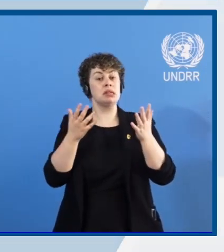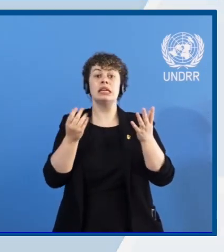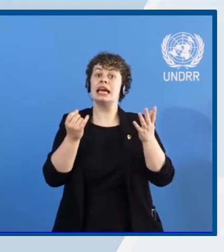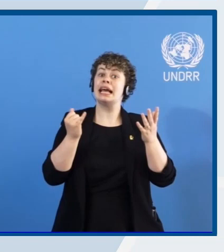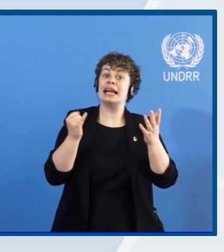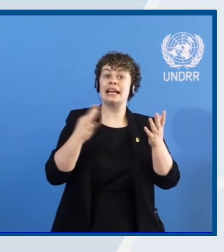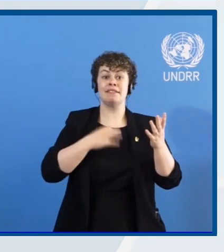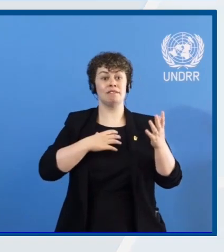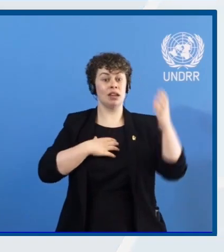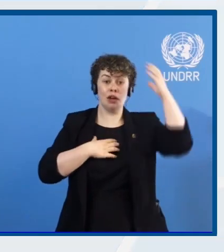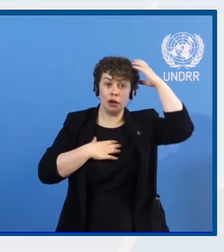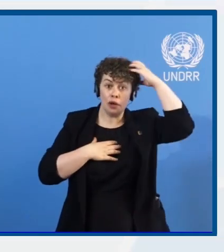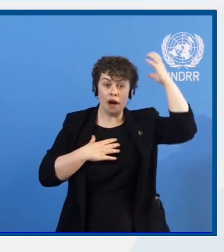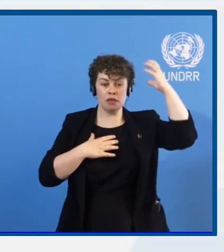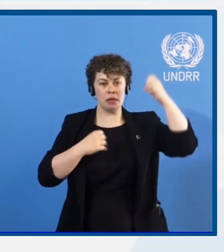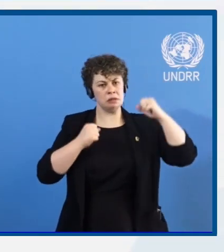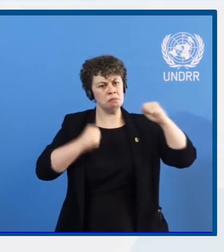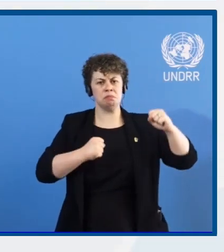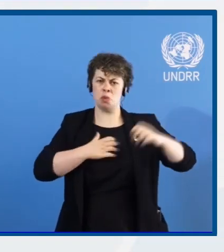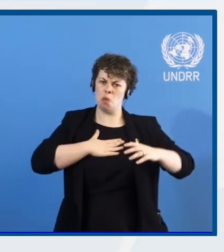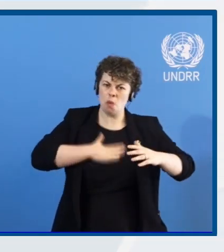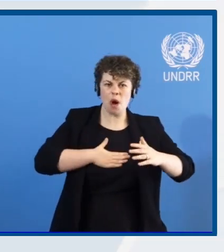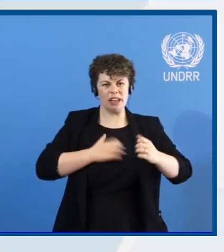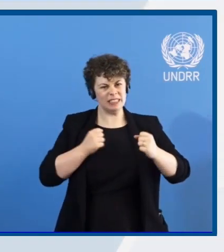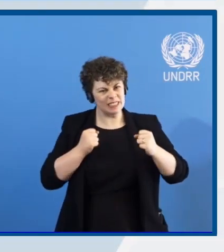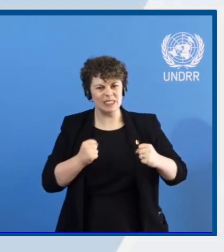requires quite a bit of work before we